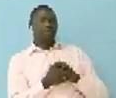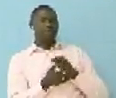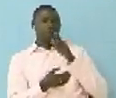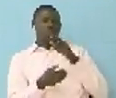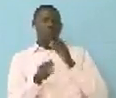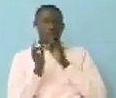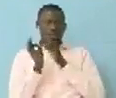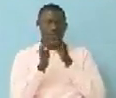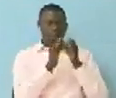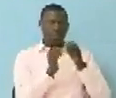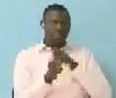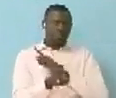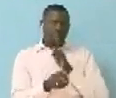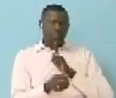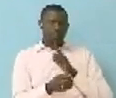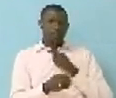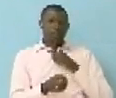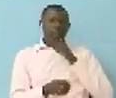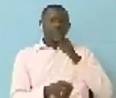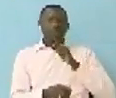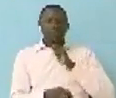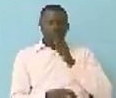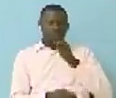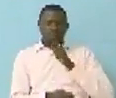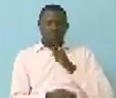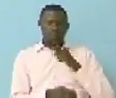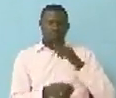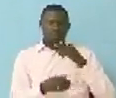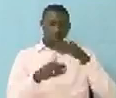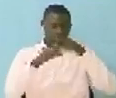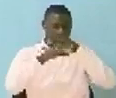You told us that the interview environment